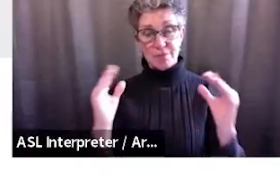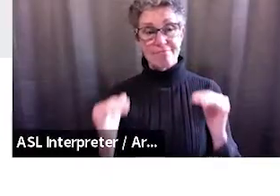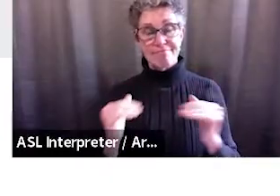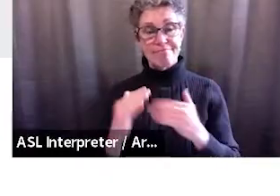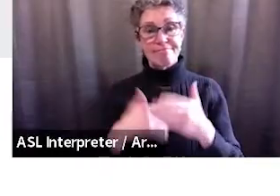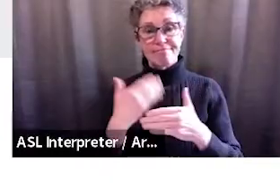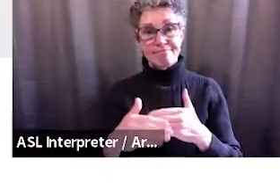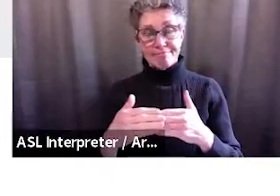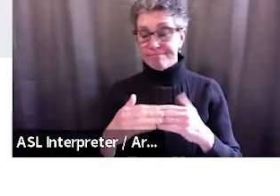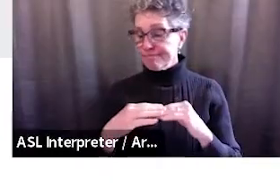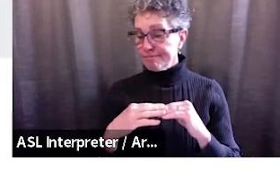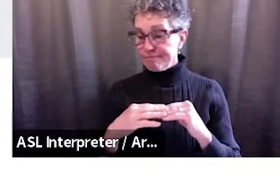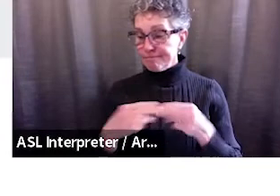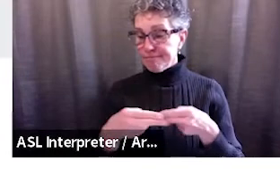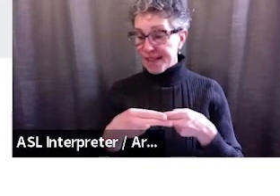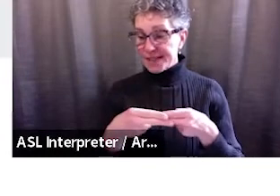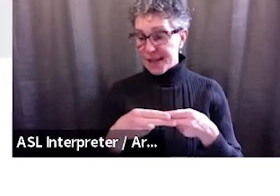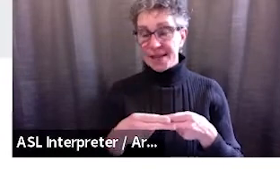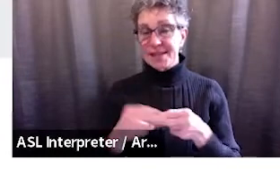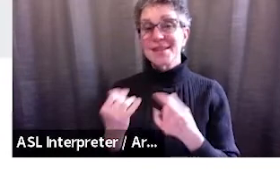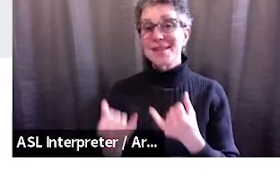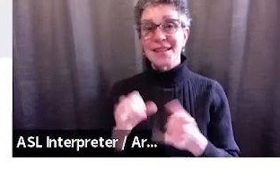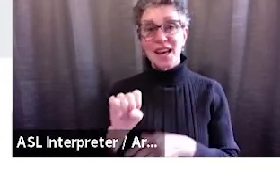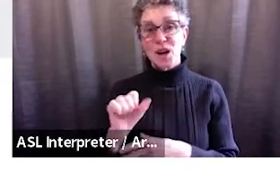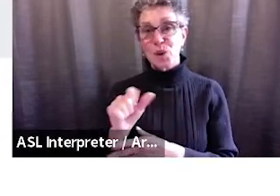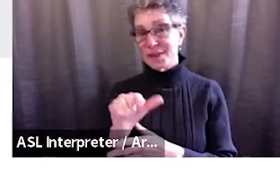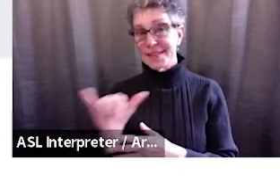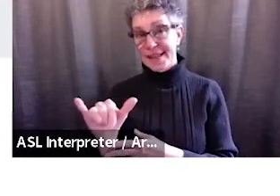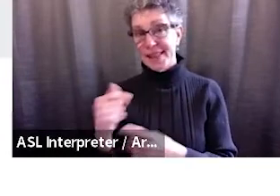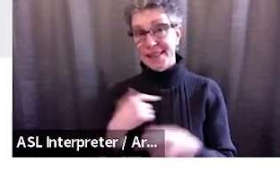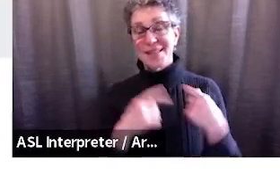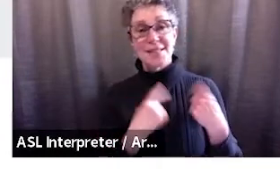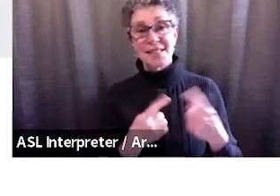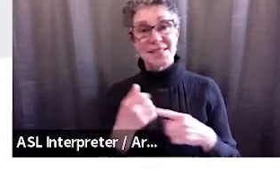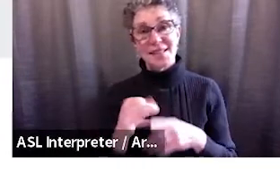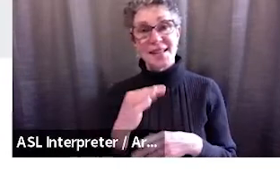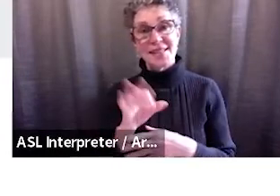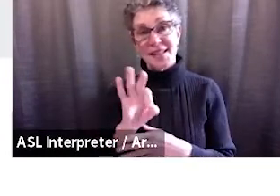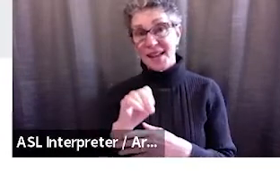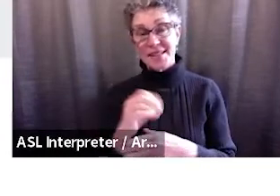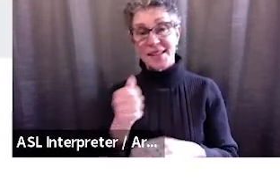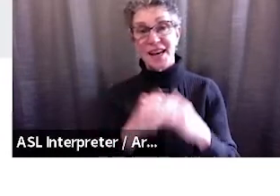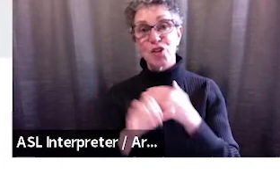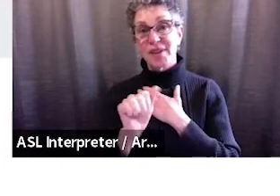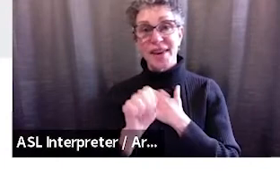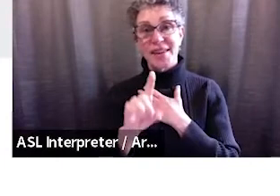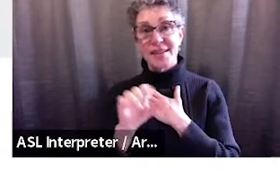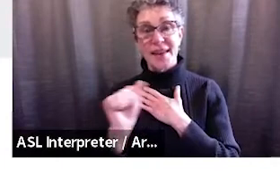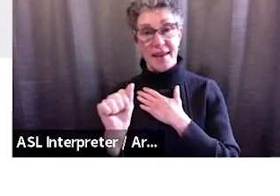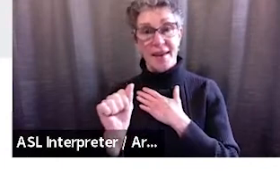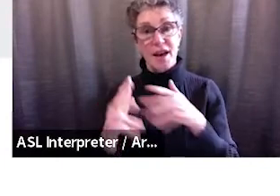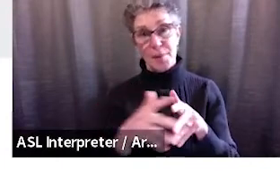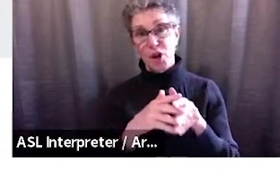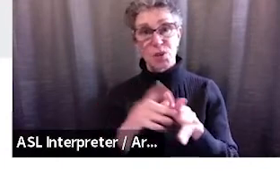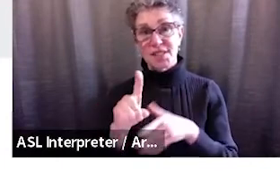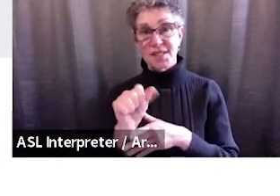Yes, this is Sally. Since 1990, Under the ADA, Americans with Disabilities